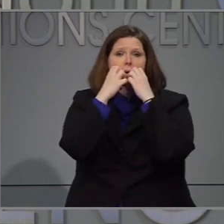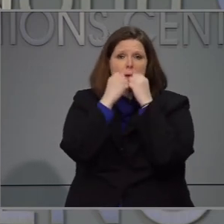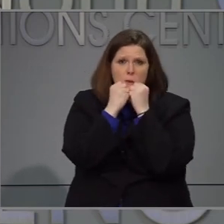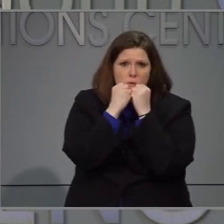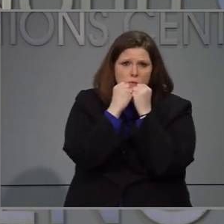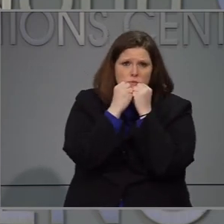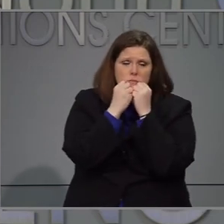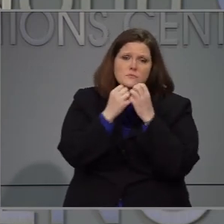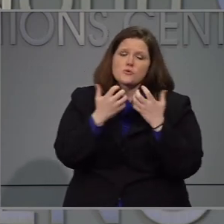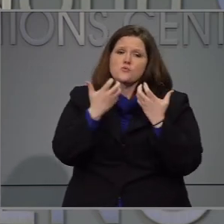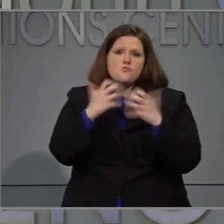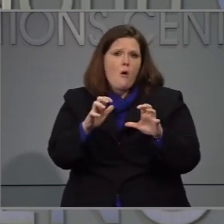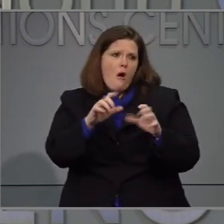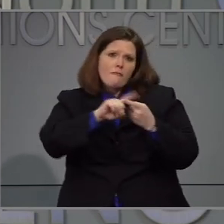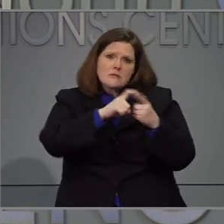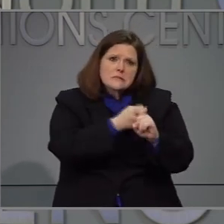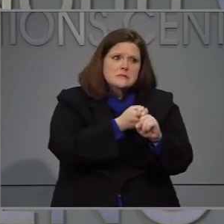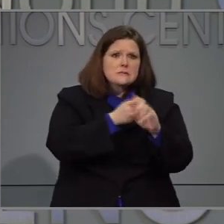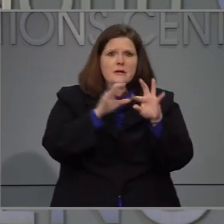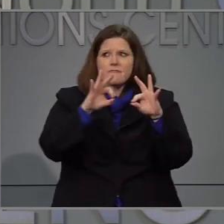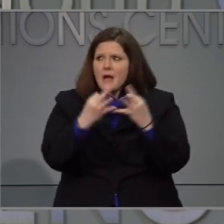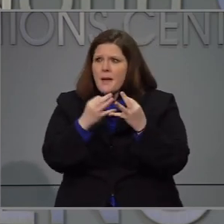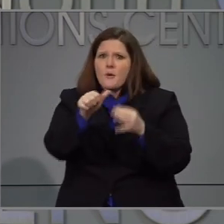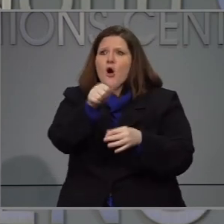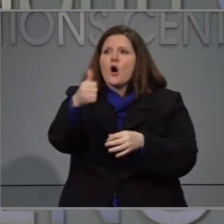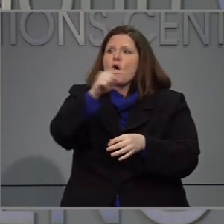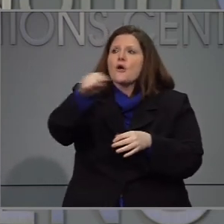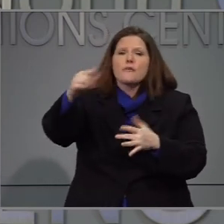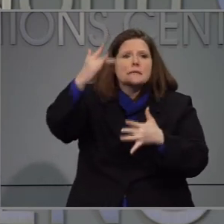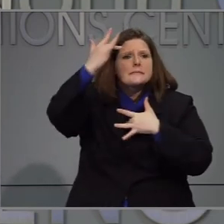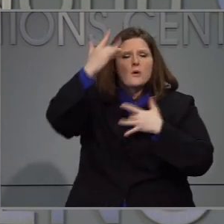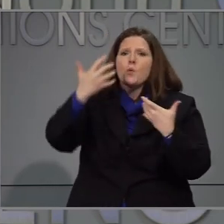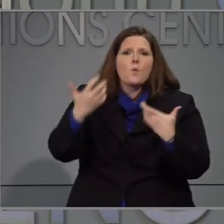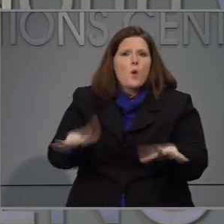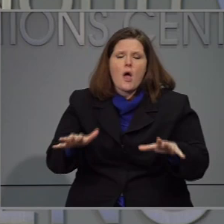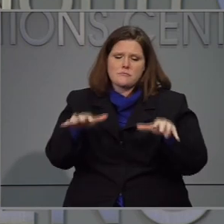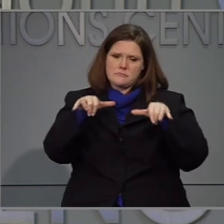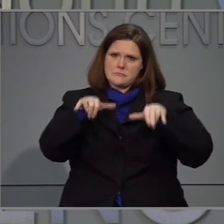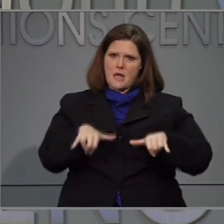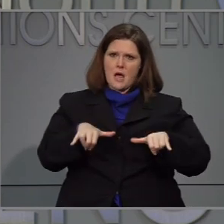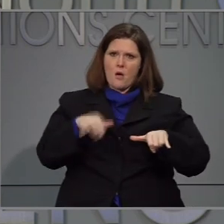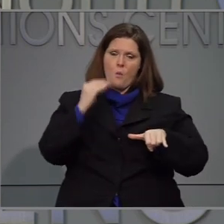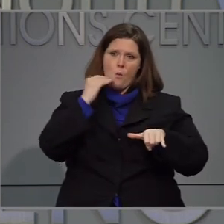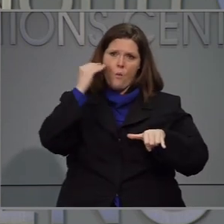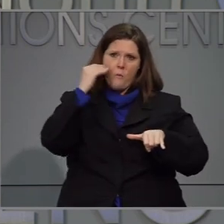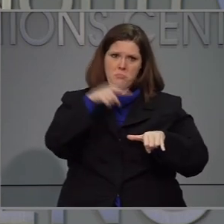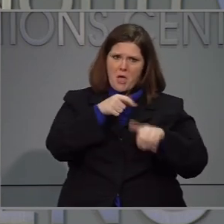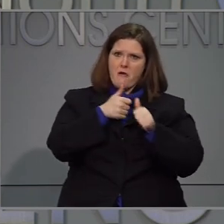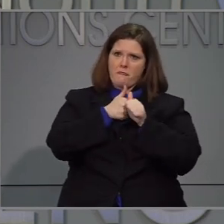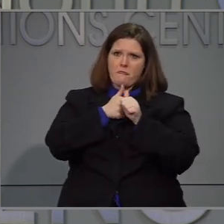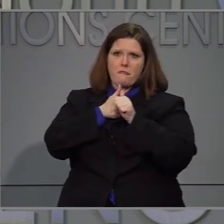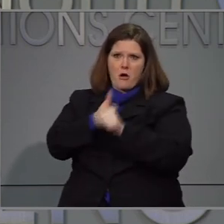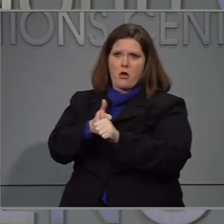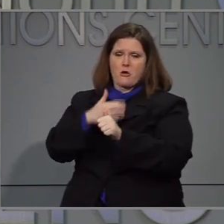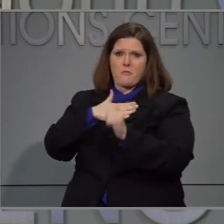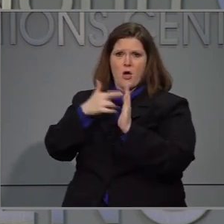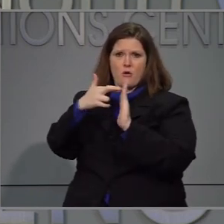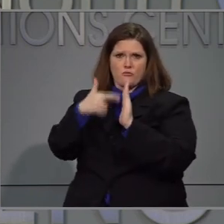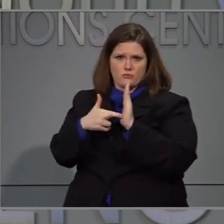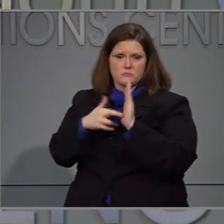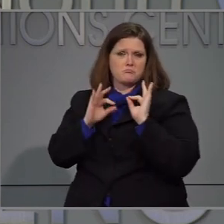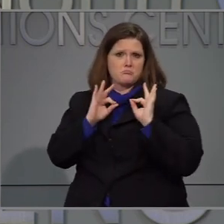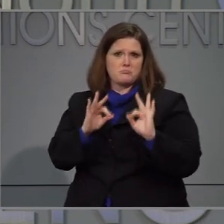know that the sooner we can get our trajectories going in the right direction, the sooner that we